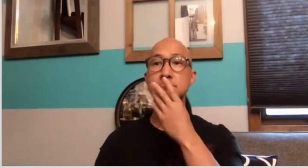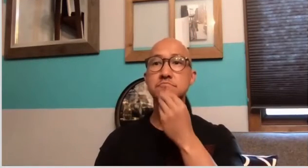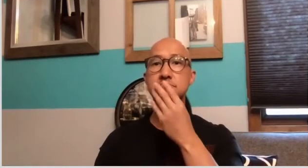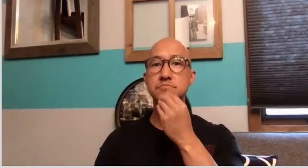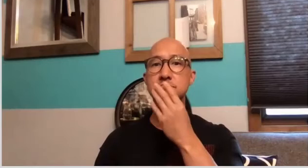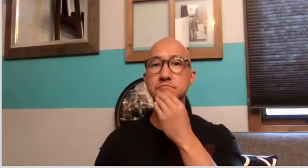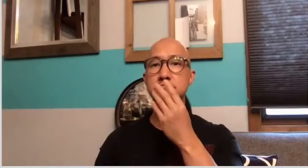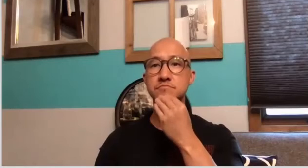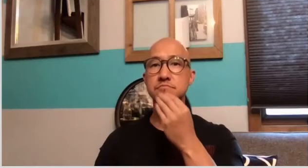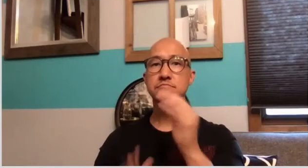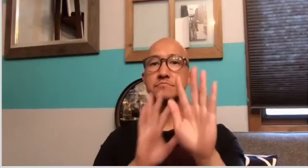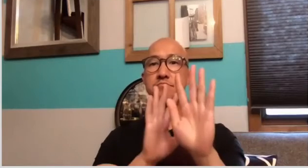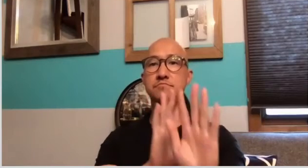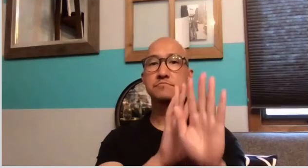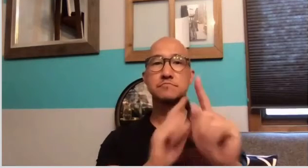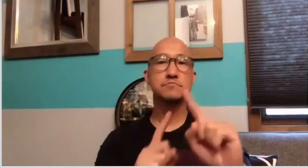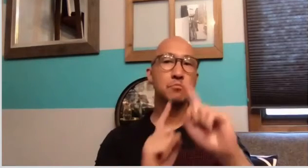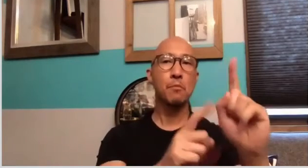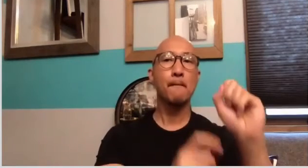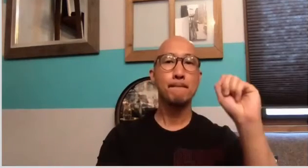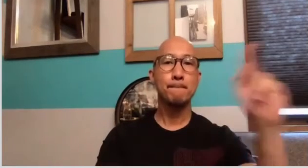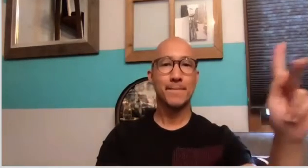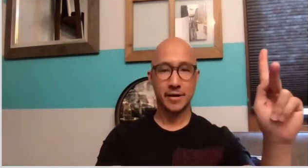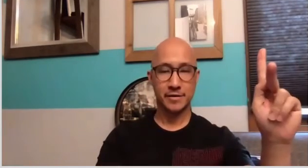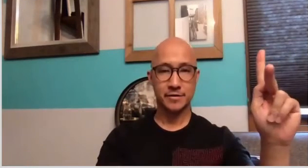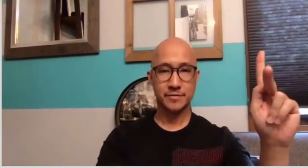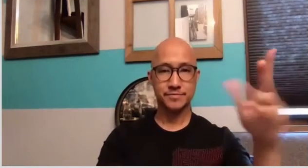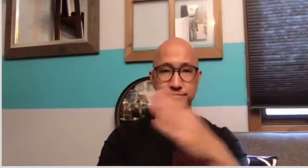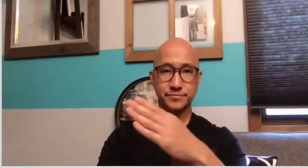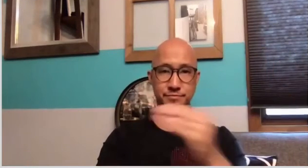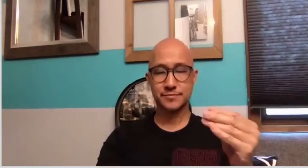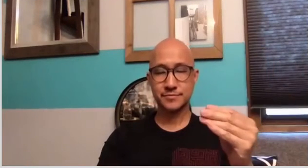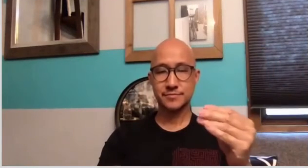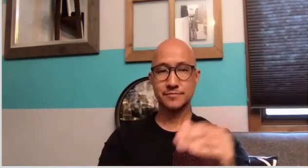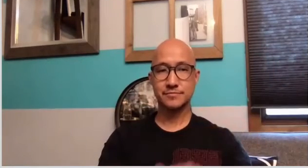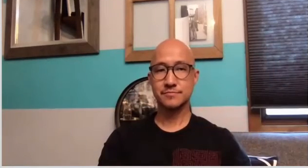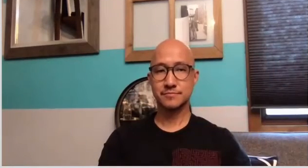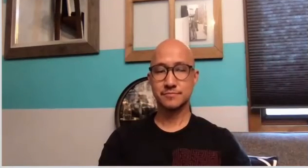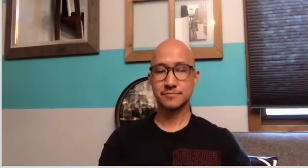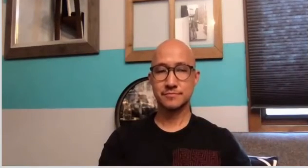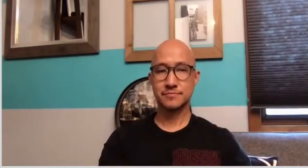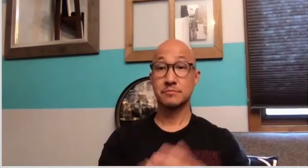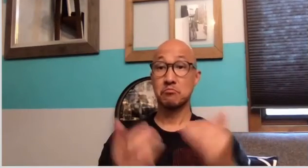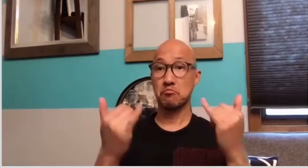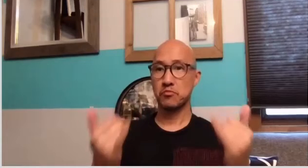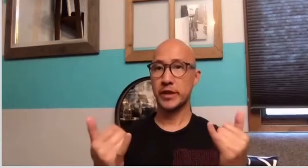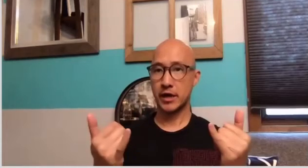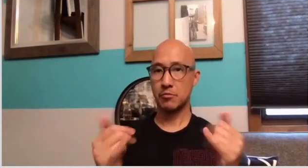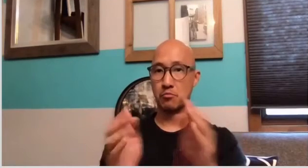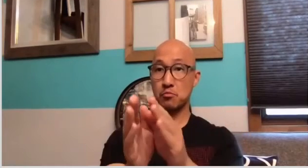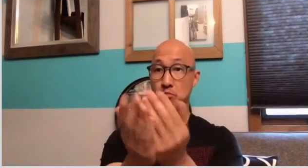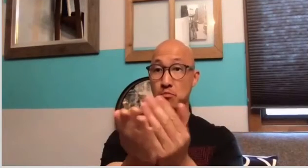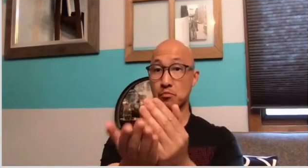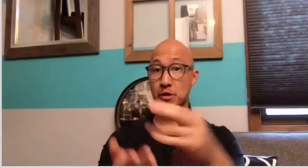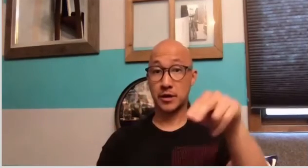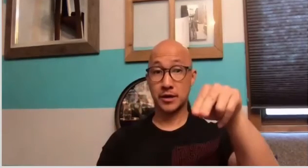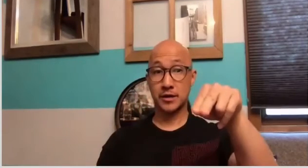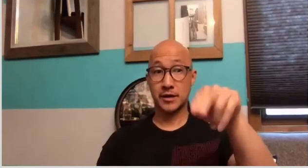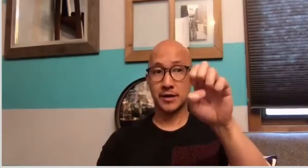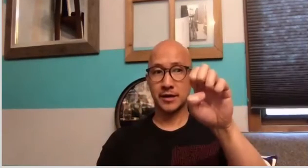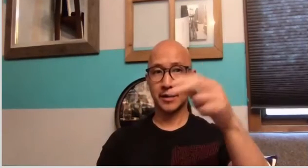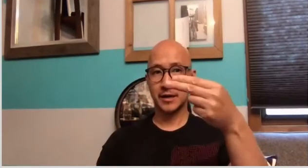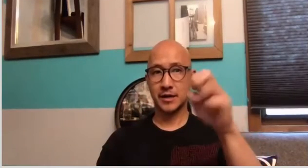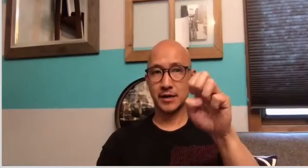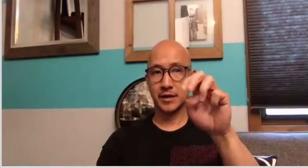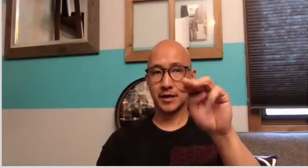inner circle of the king's court. Yet chapter 1 of Nehemiah reveals that his high position did not change who